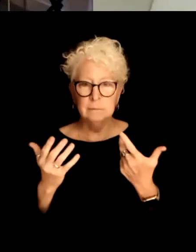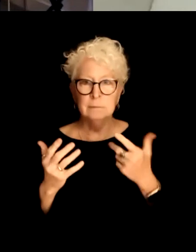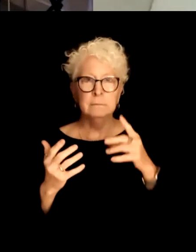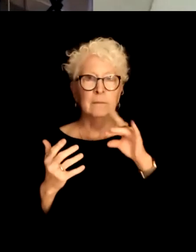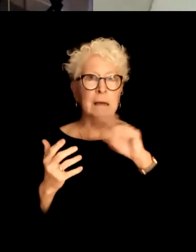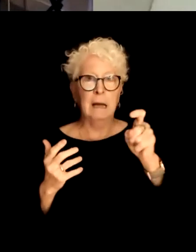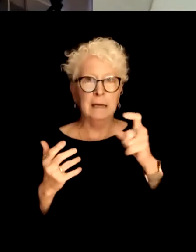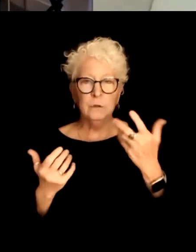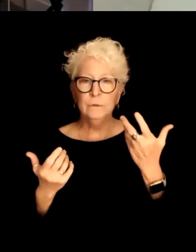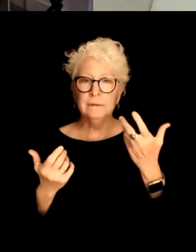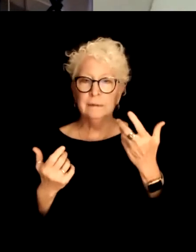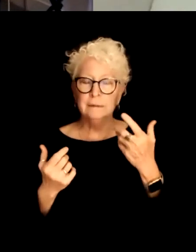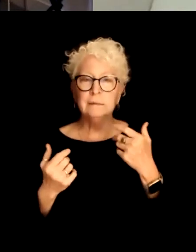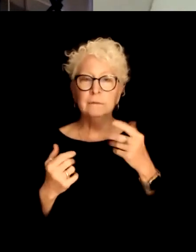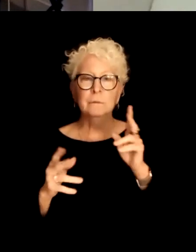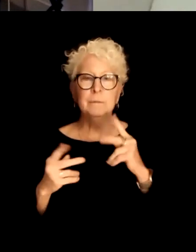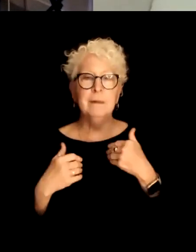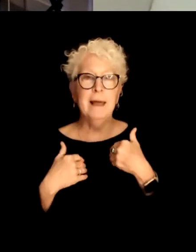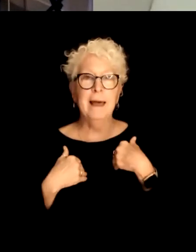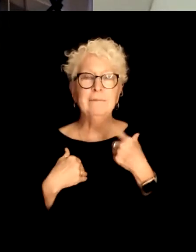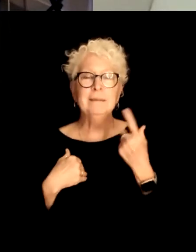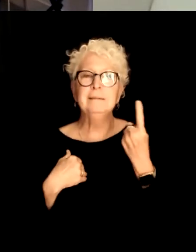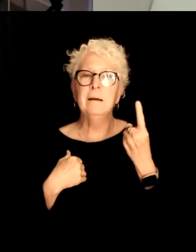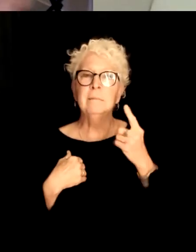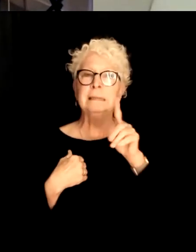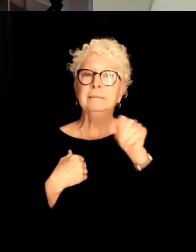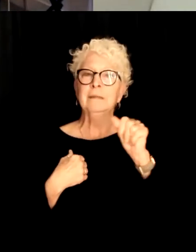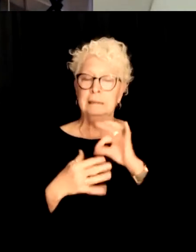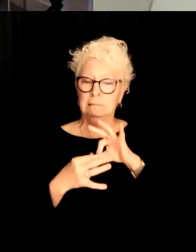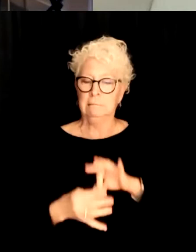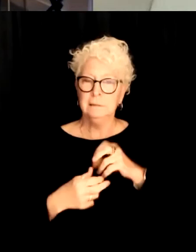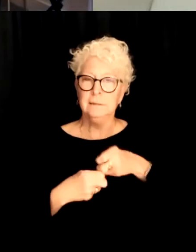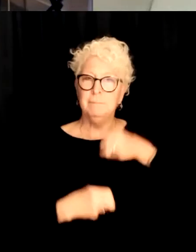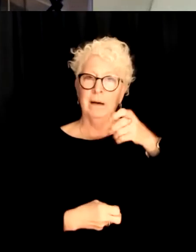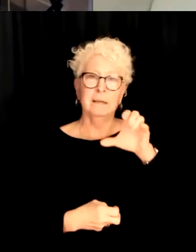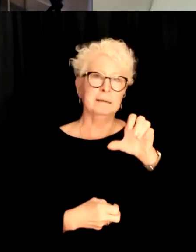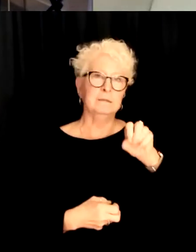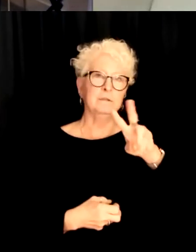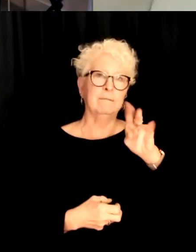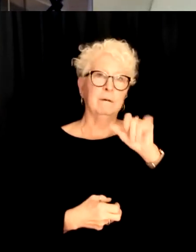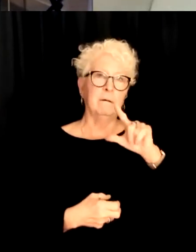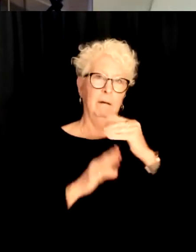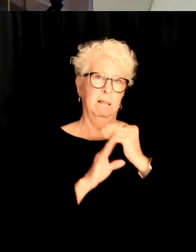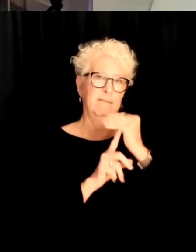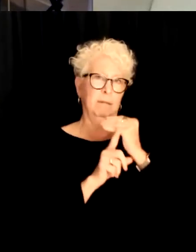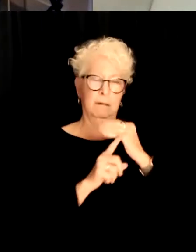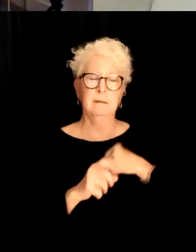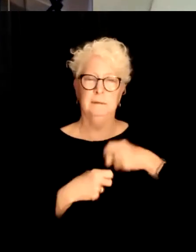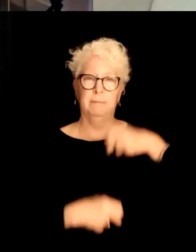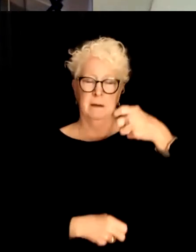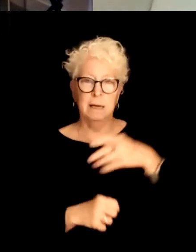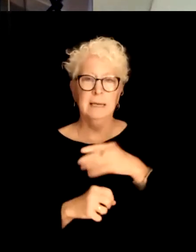have instability in their cervical spines. There are also people with long COVID who are finding that they have different kinds